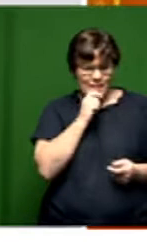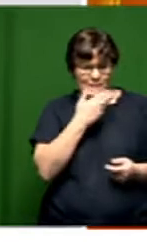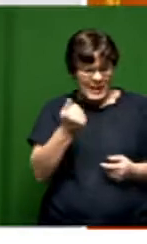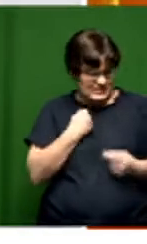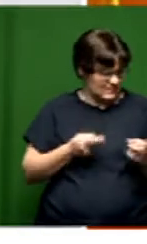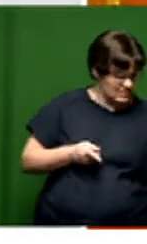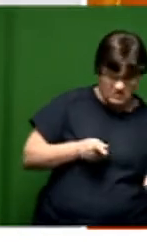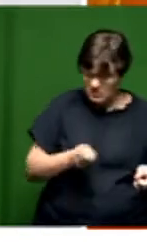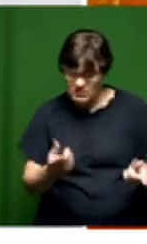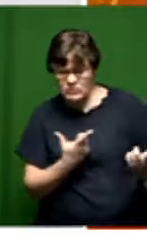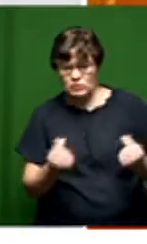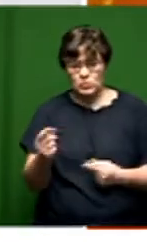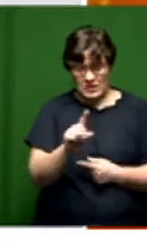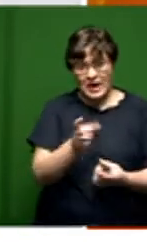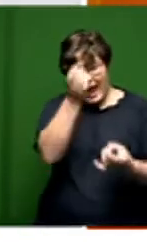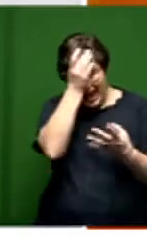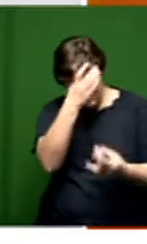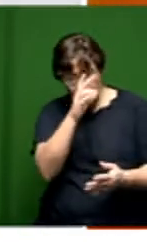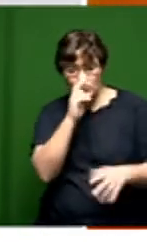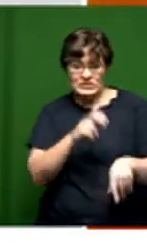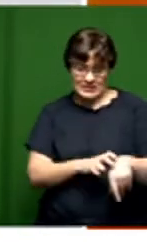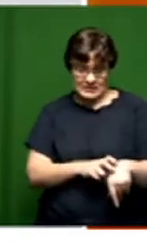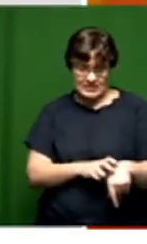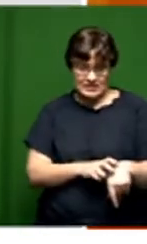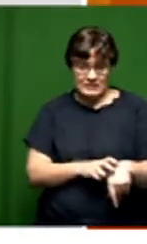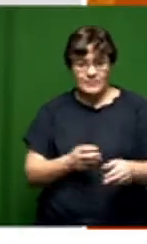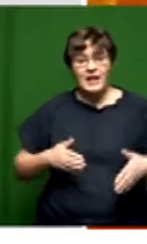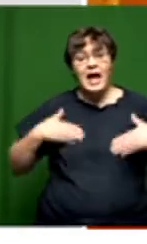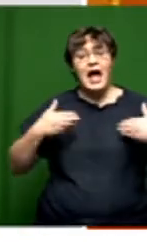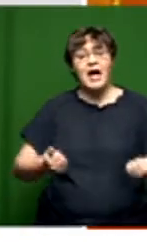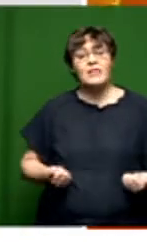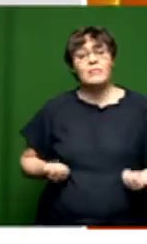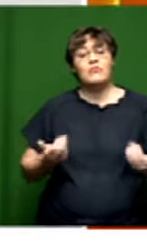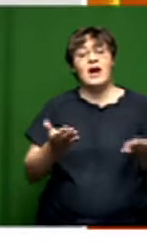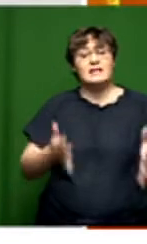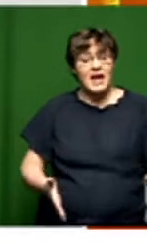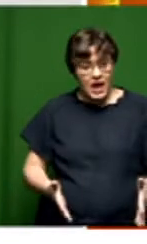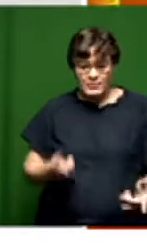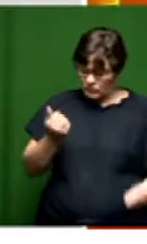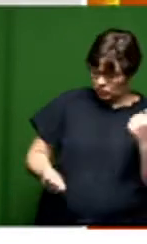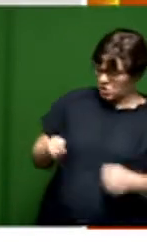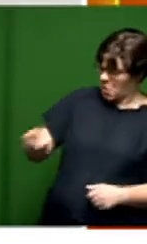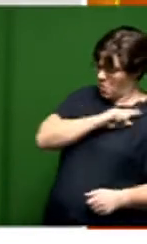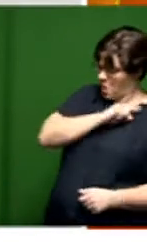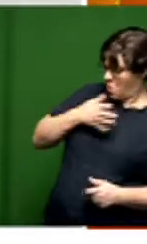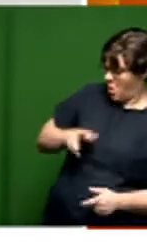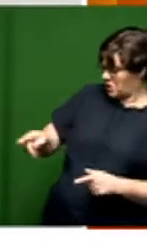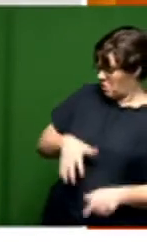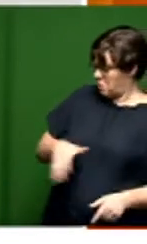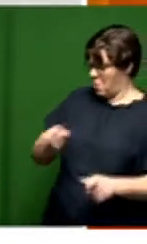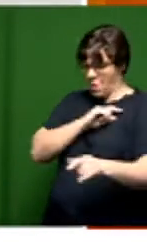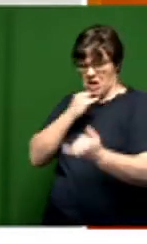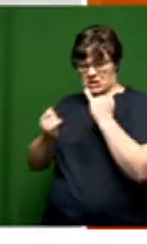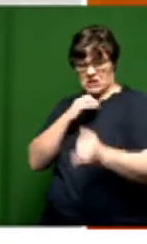for them. So the information is important. The health providers, to not judge them, to not prohibit them from